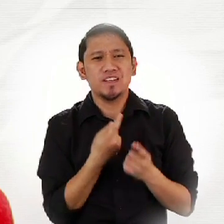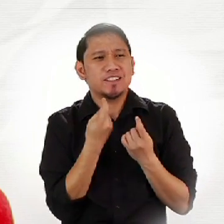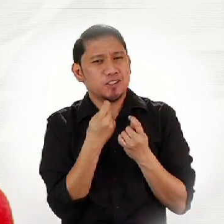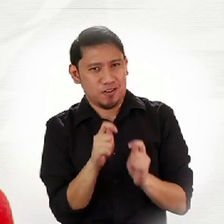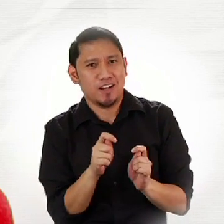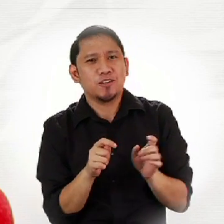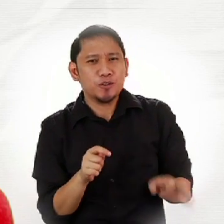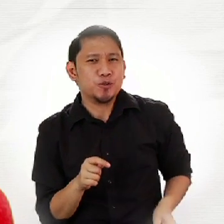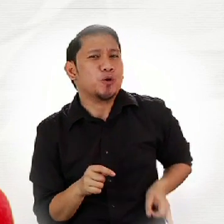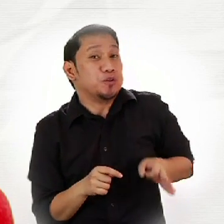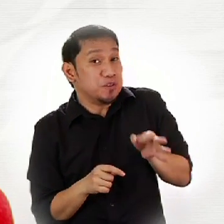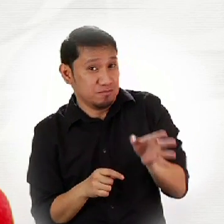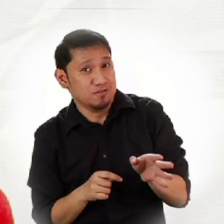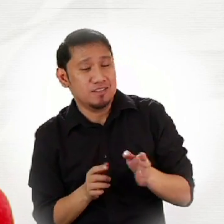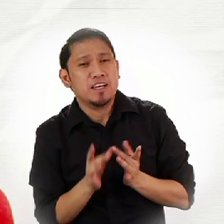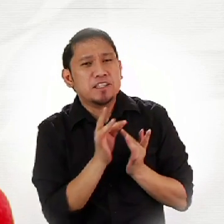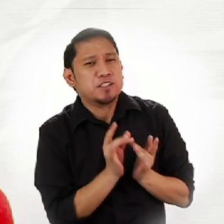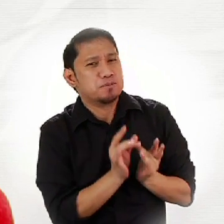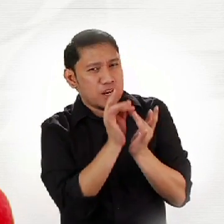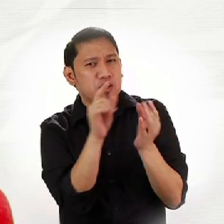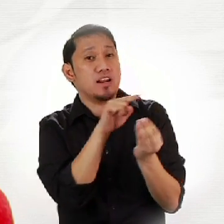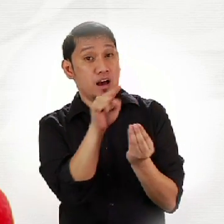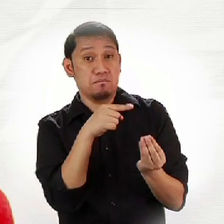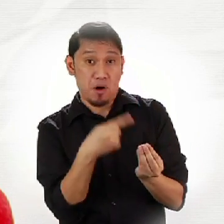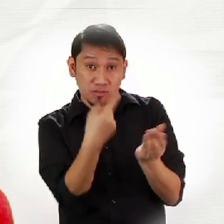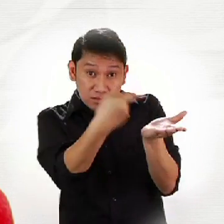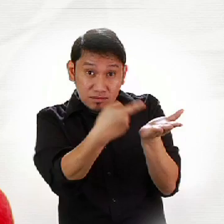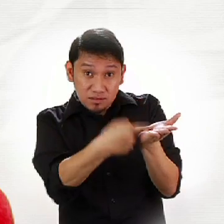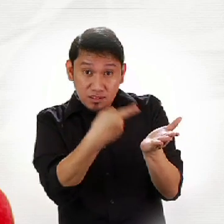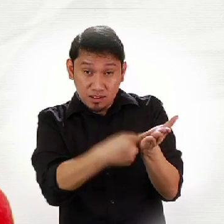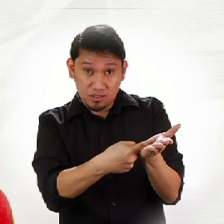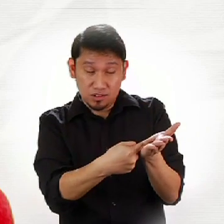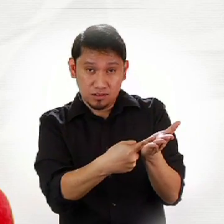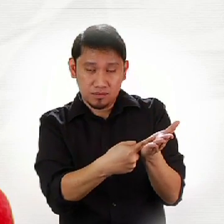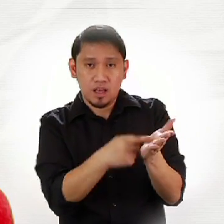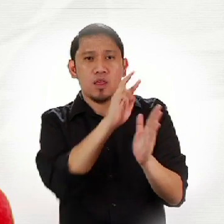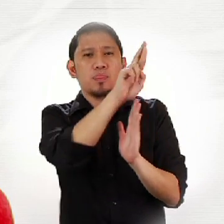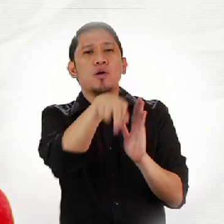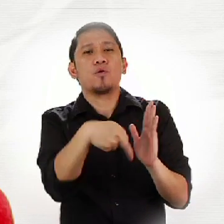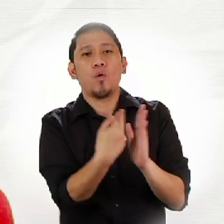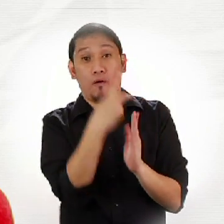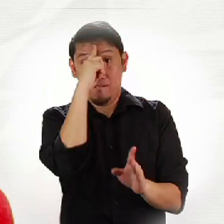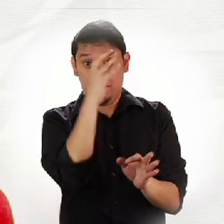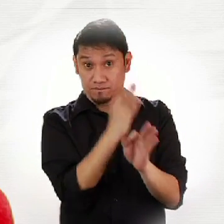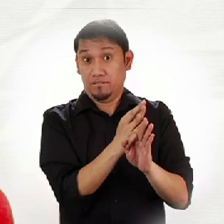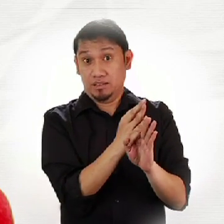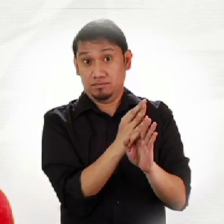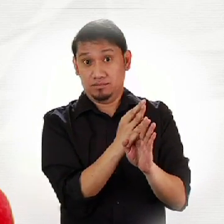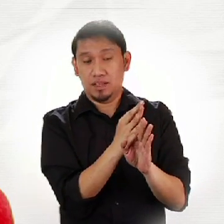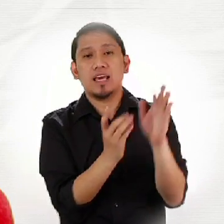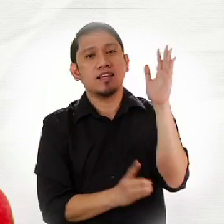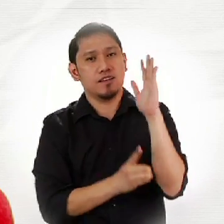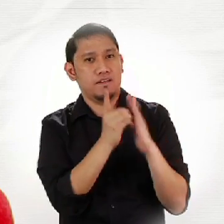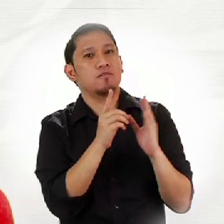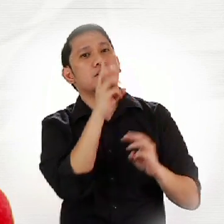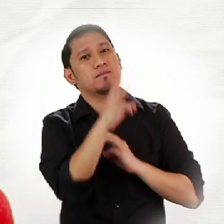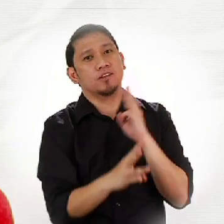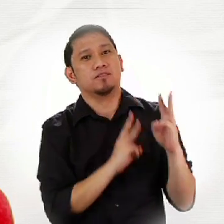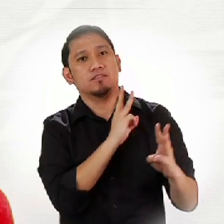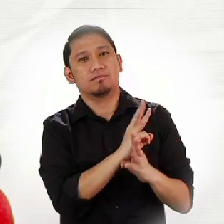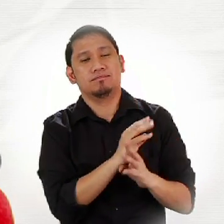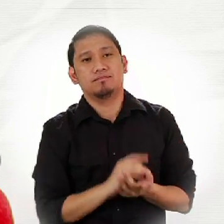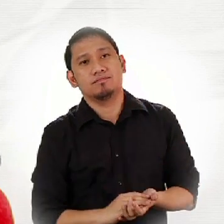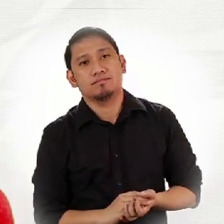And we tried to contribute, especially in the discussion on the role of faith in